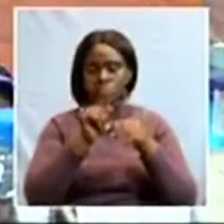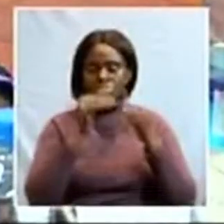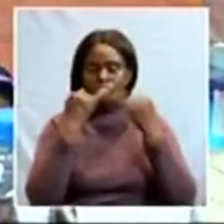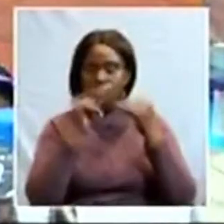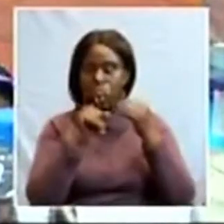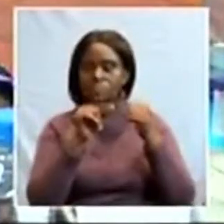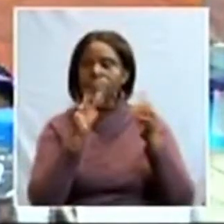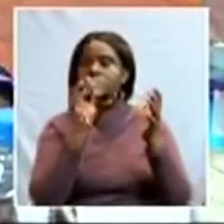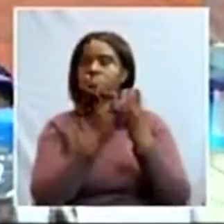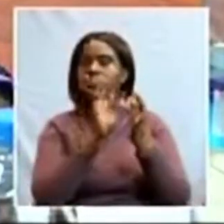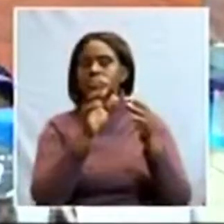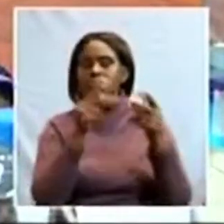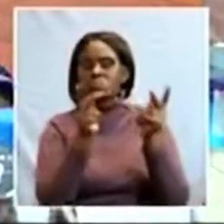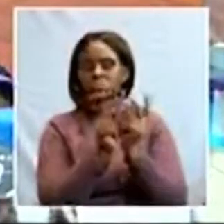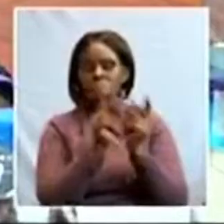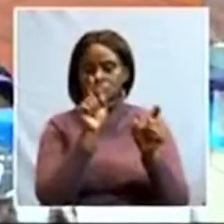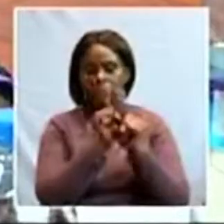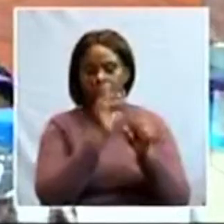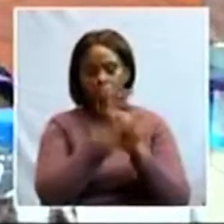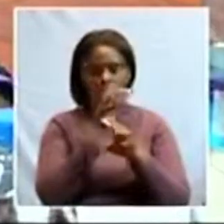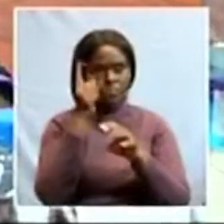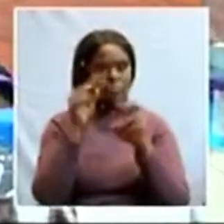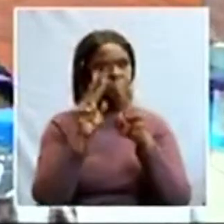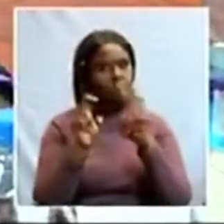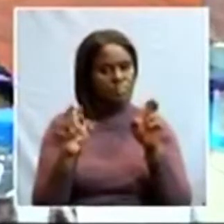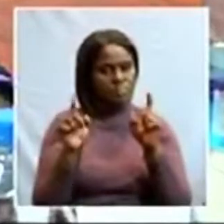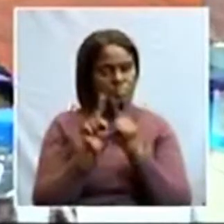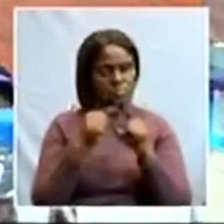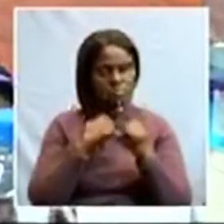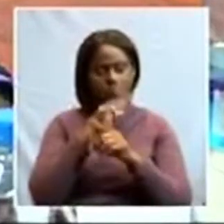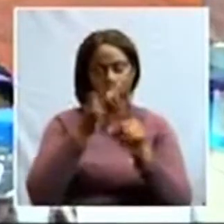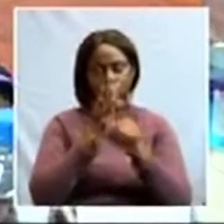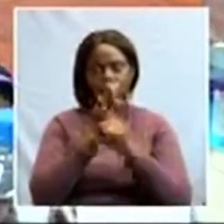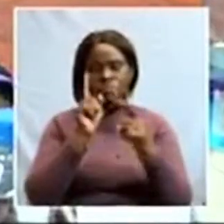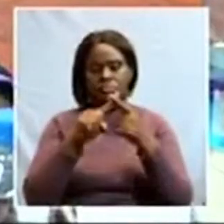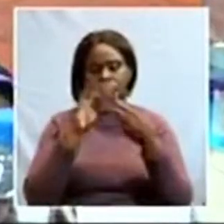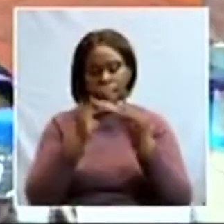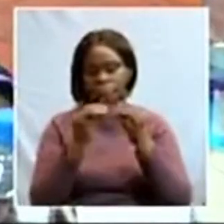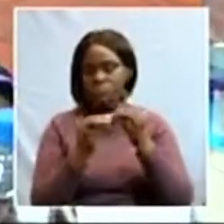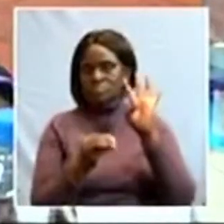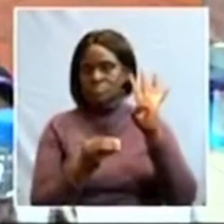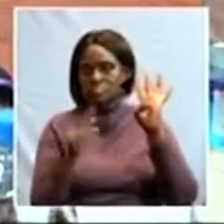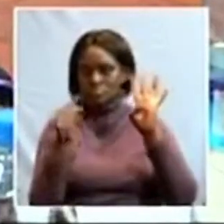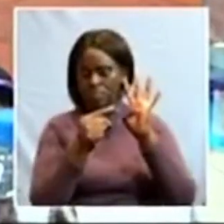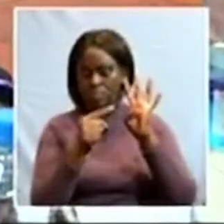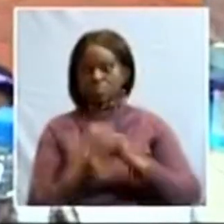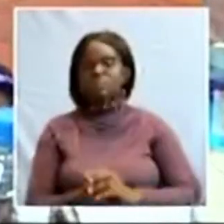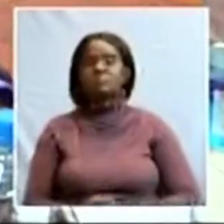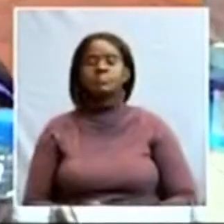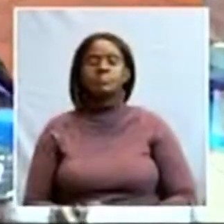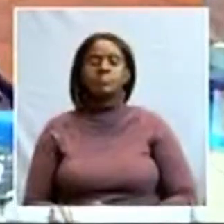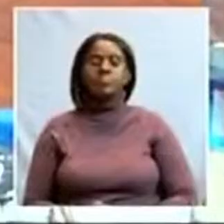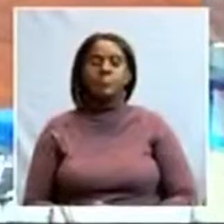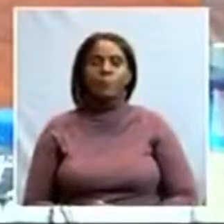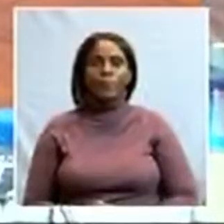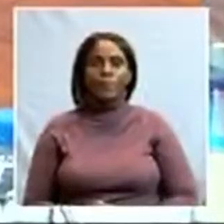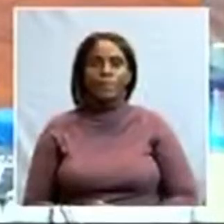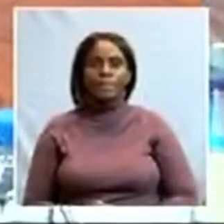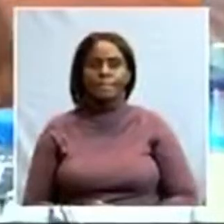is in place and ready for verification. I'll refer you to appendix number 4. Chair.